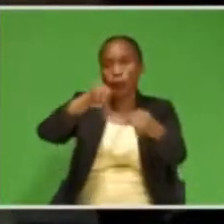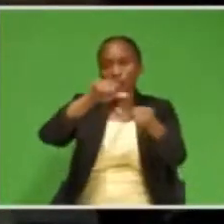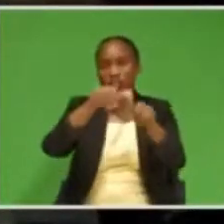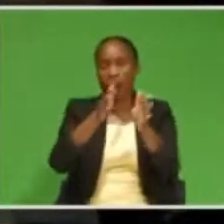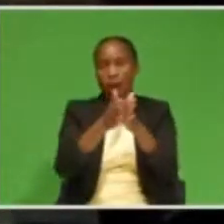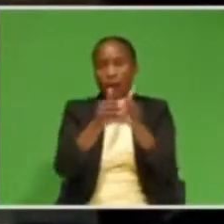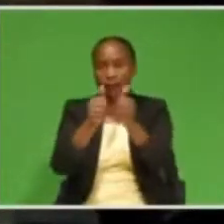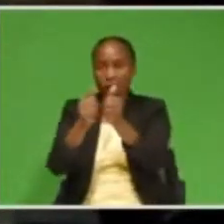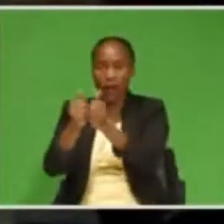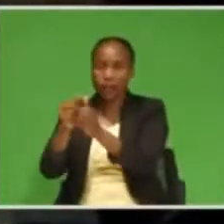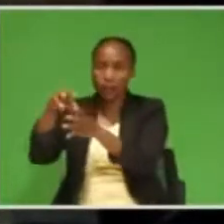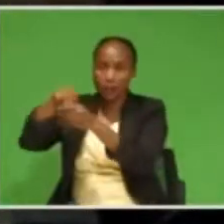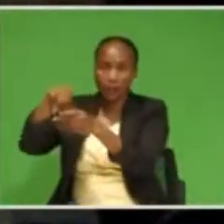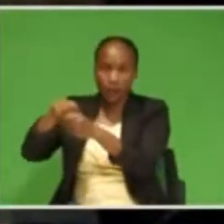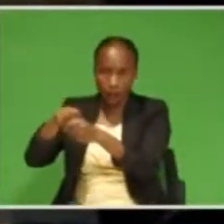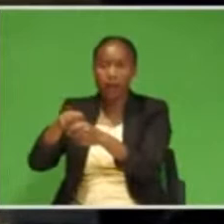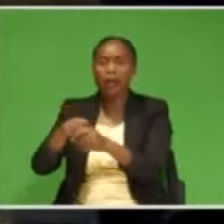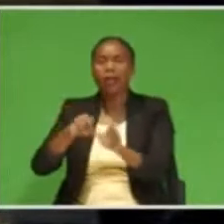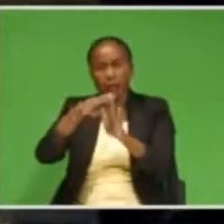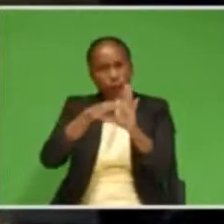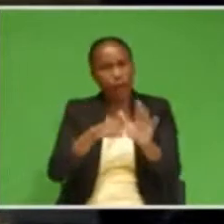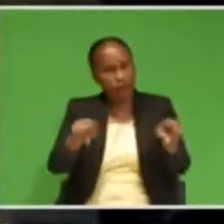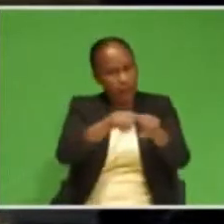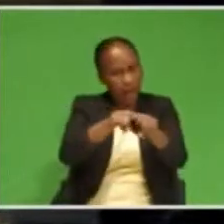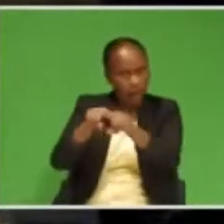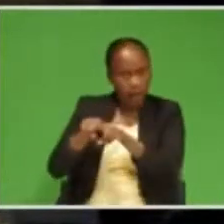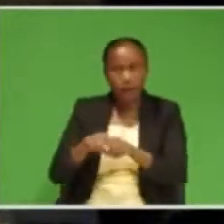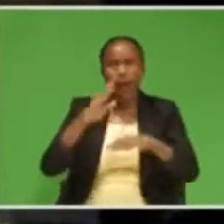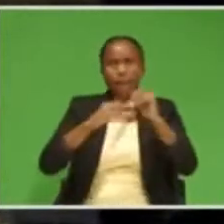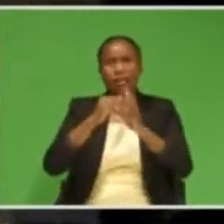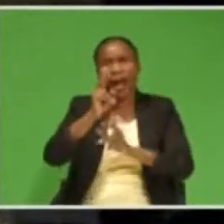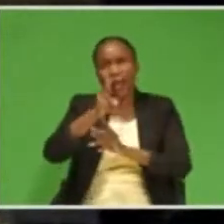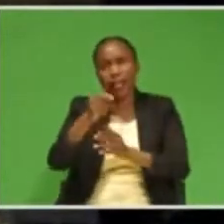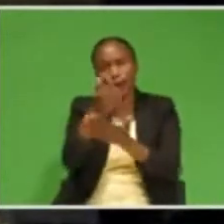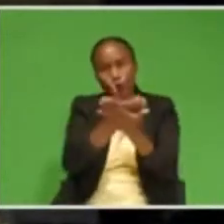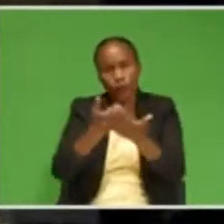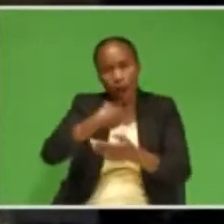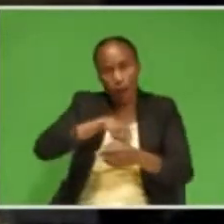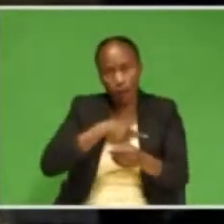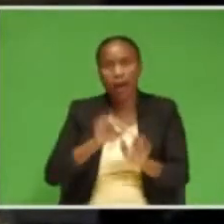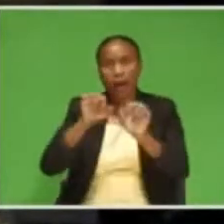common program to rebuild our economy and to enable higher growth.